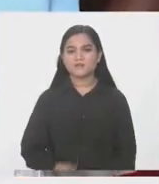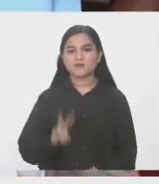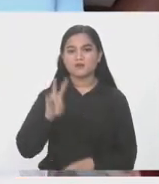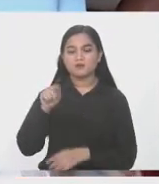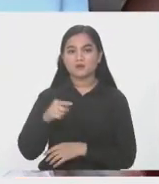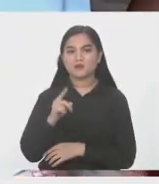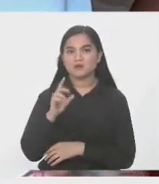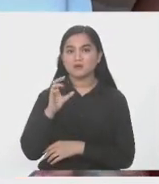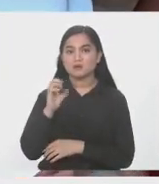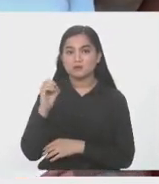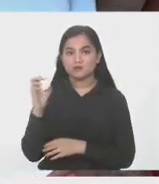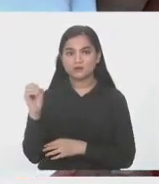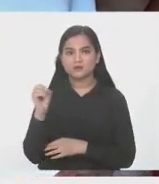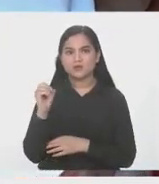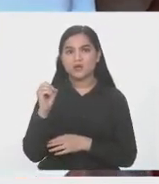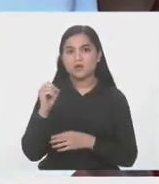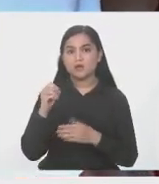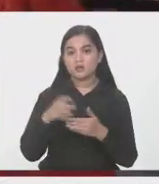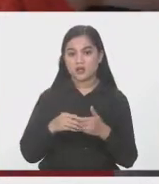So in dollars, that would be about